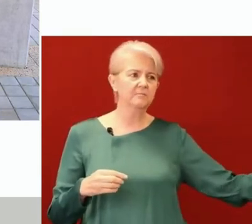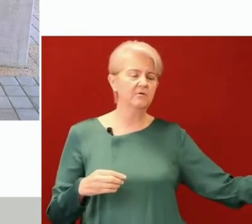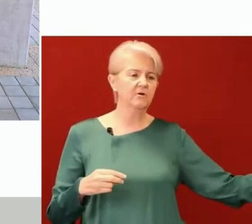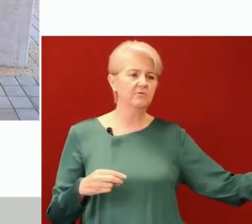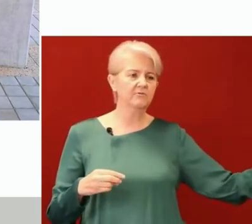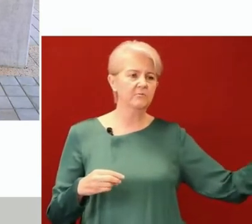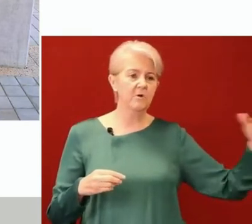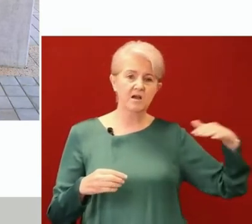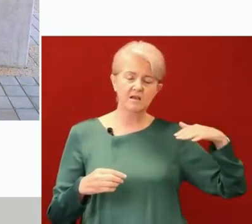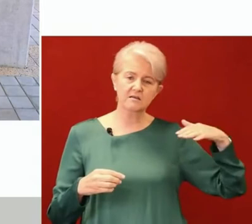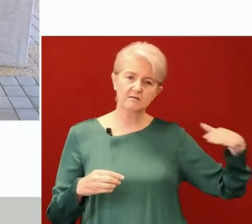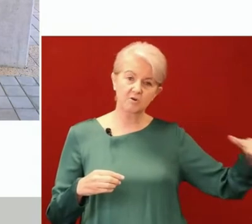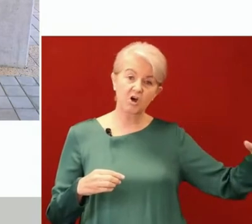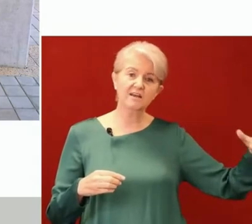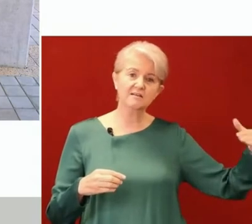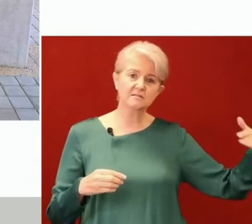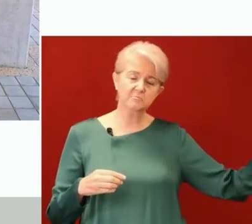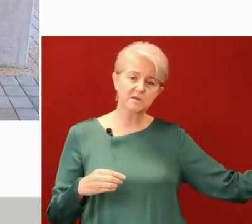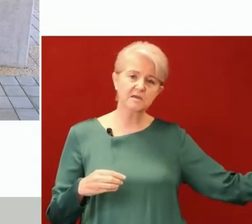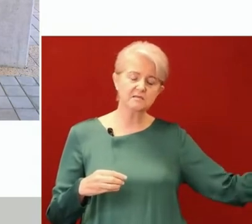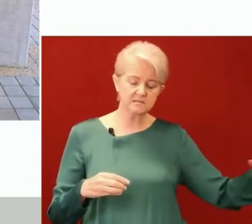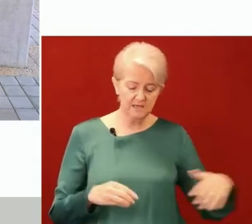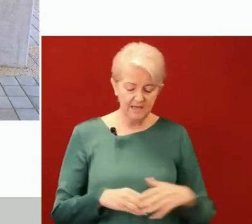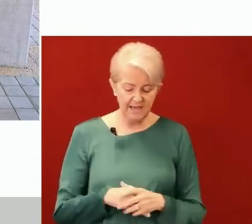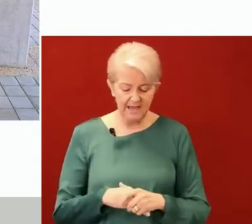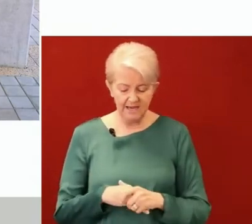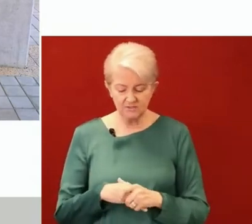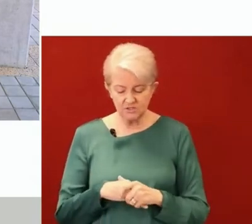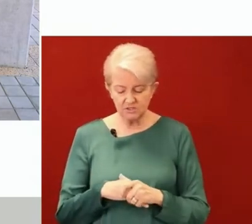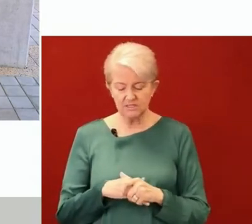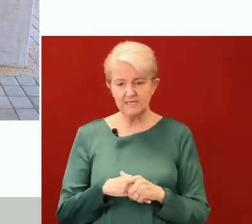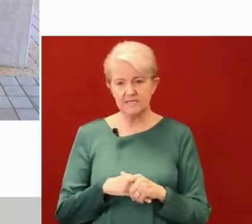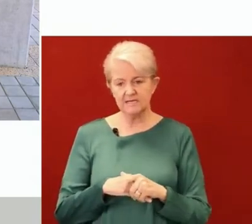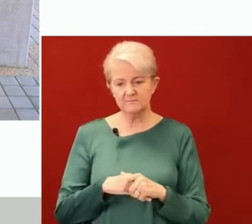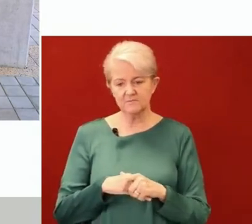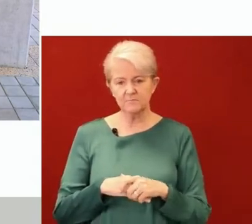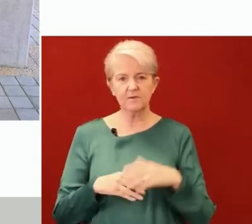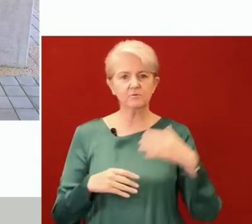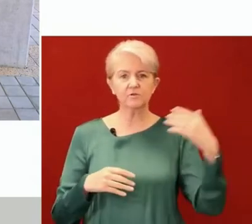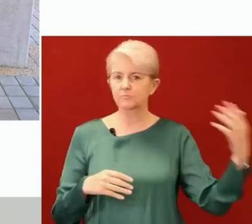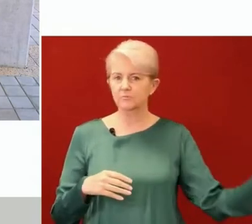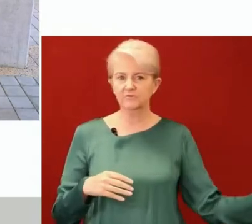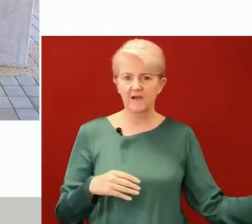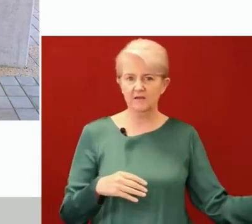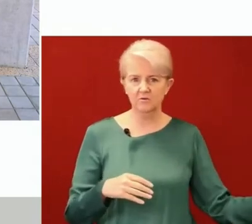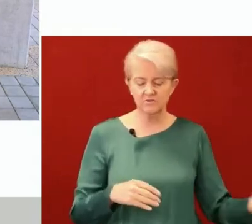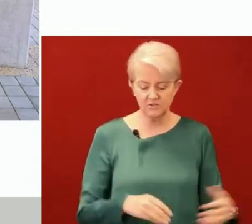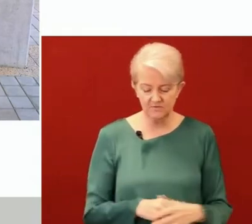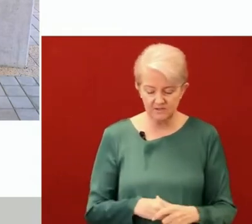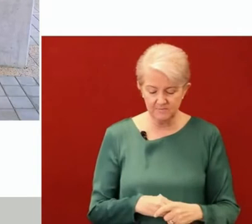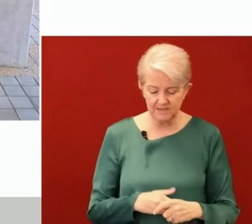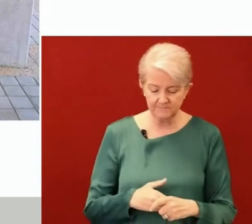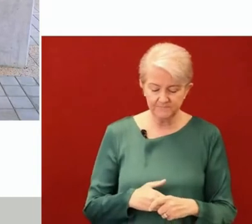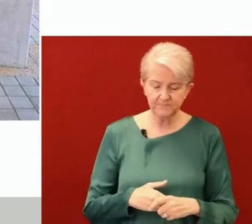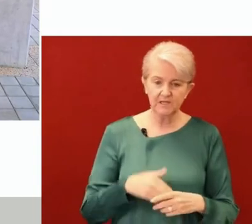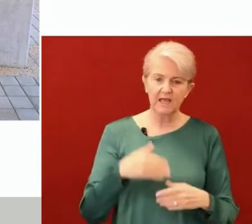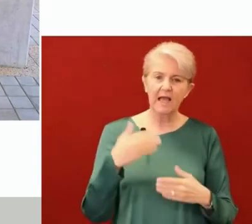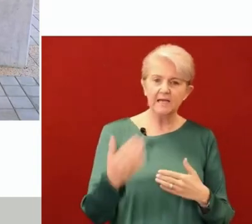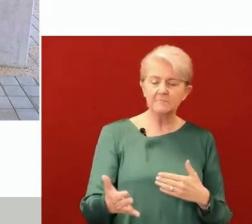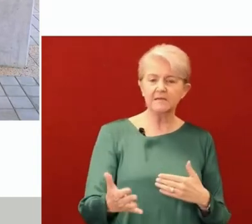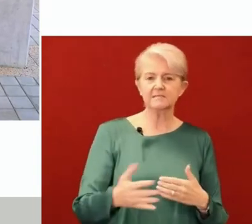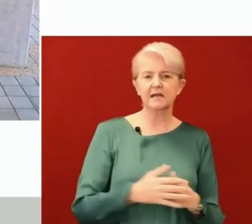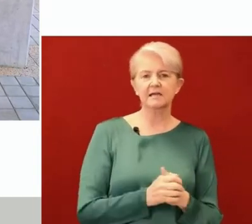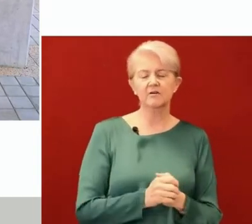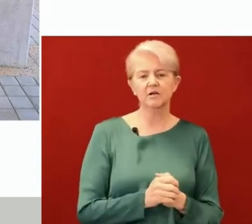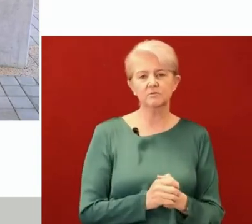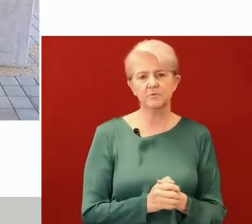a number of my colleagues and peers, and certainly some people that were far longer serving than me.